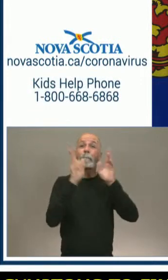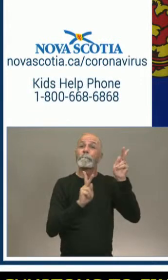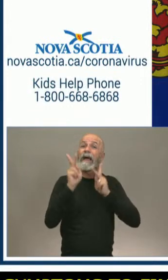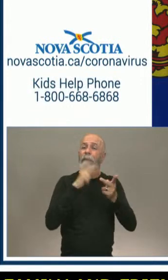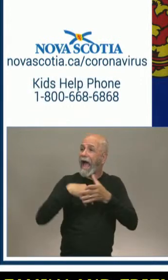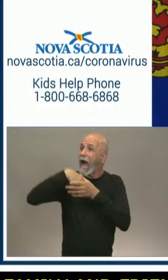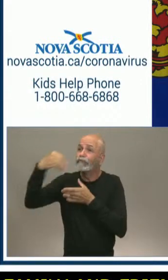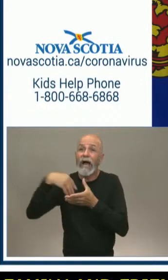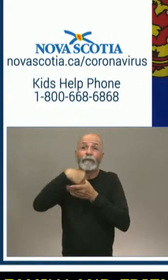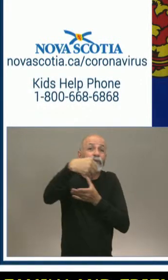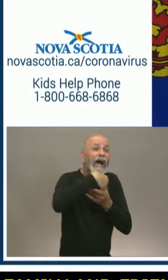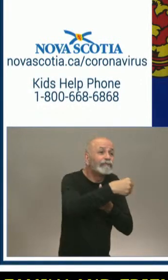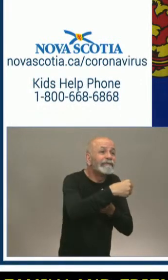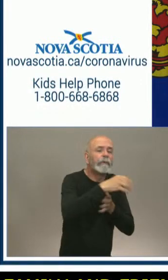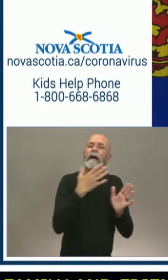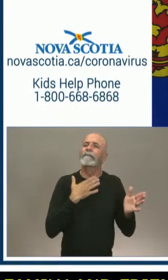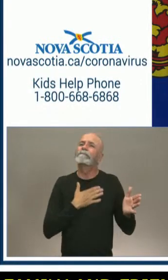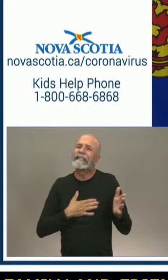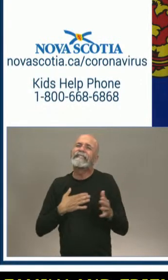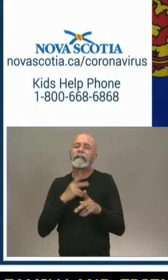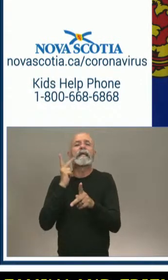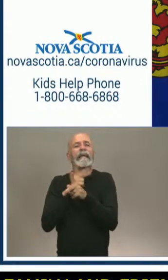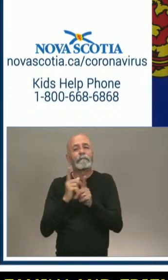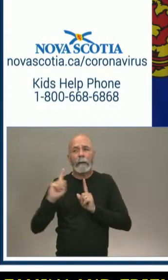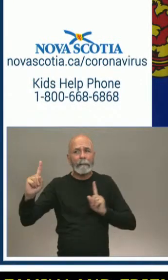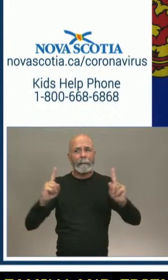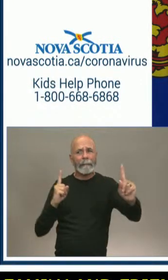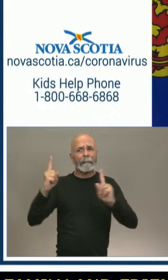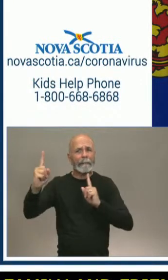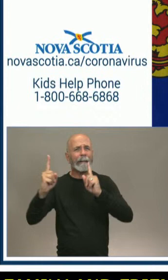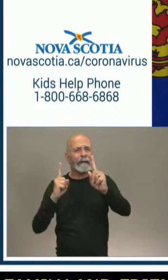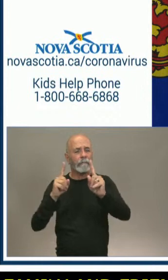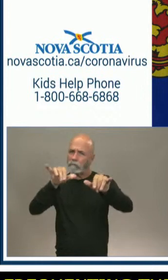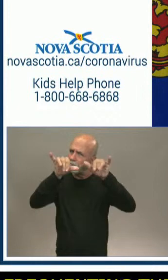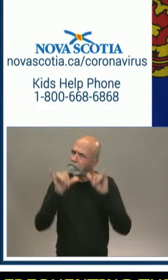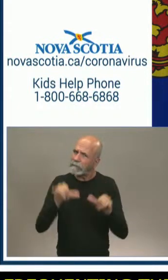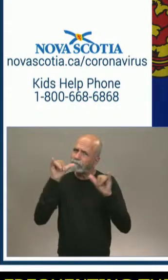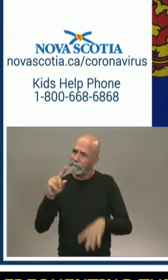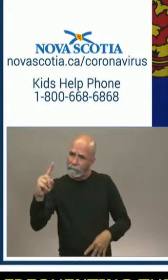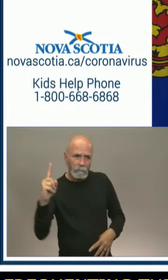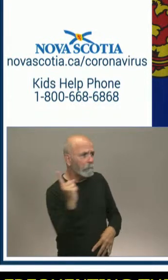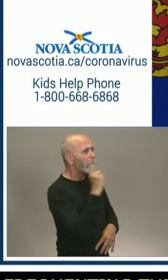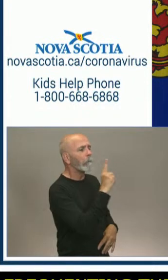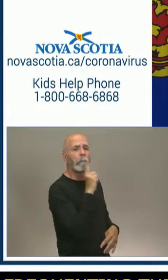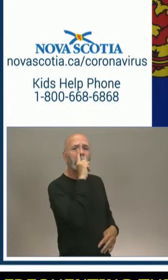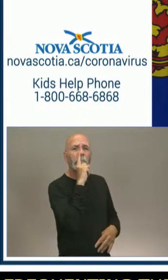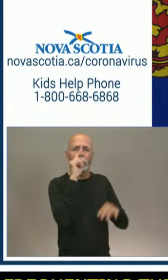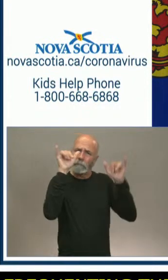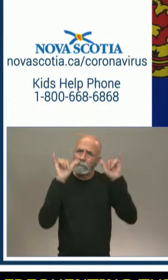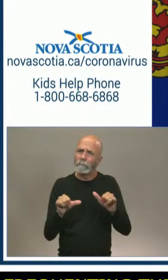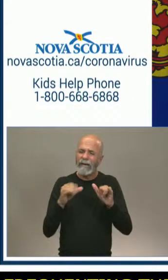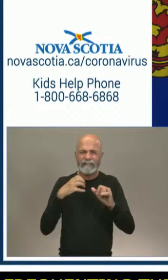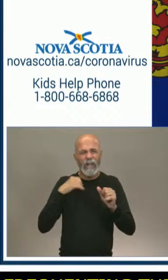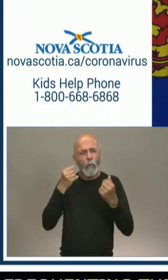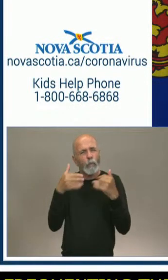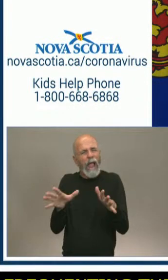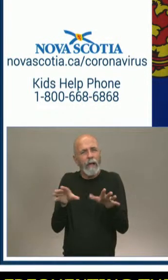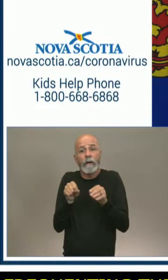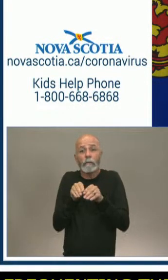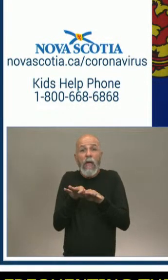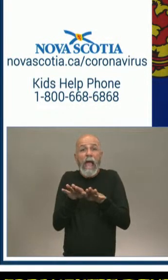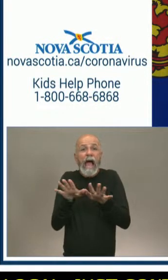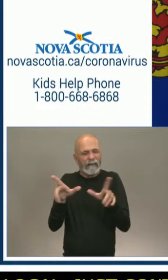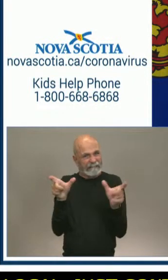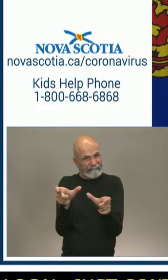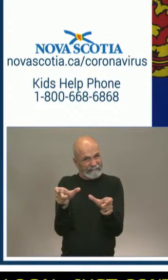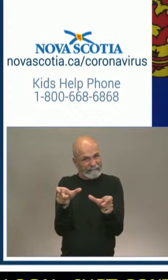continue to be safe, and testing will be a way that we continue to limit the spread of COVID in our communities.